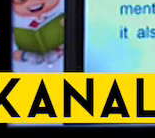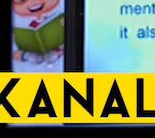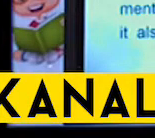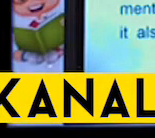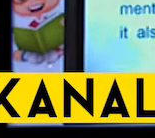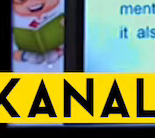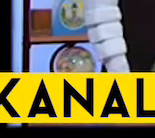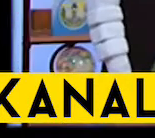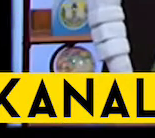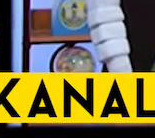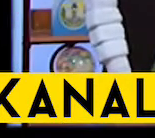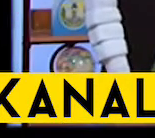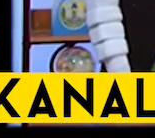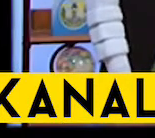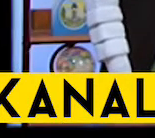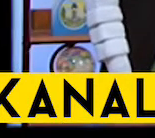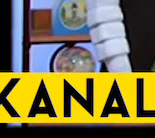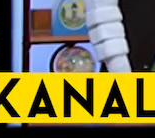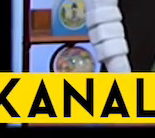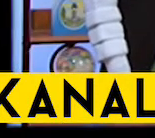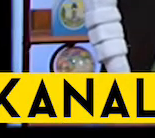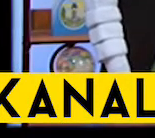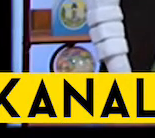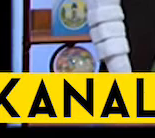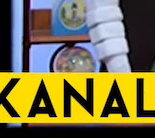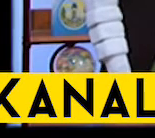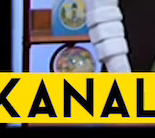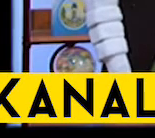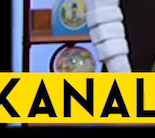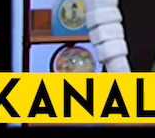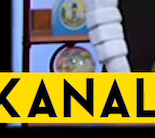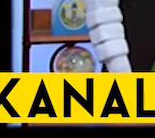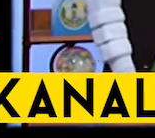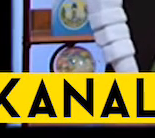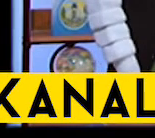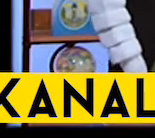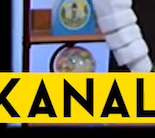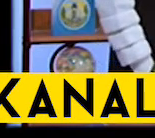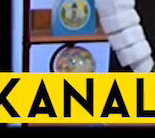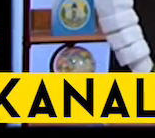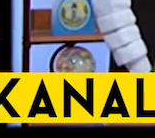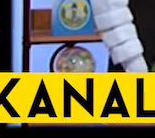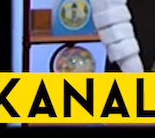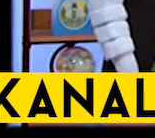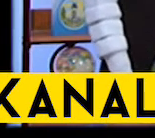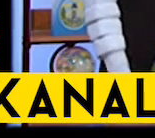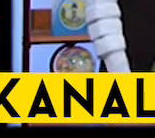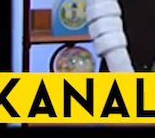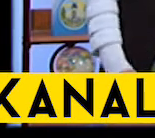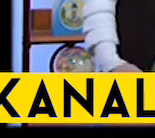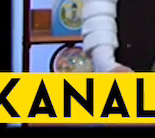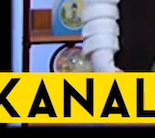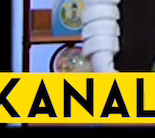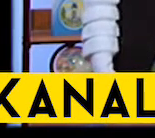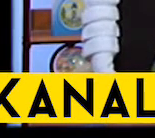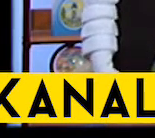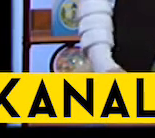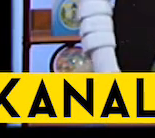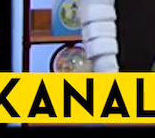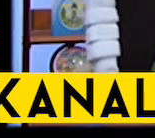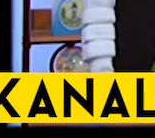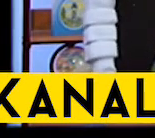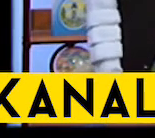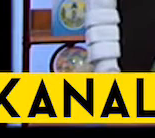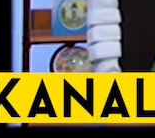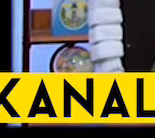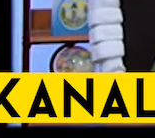the adverbs which are used in this letter, and then to identify which type